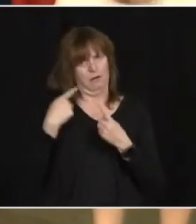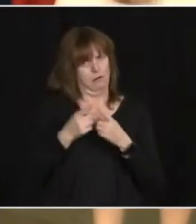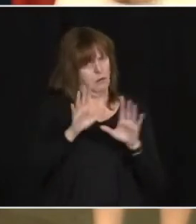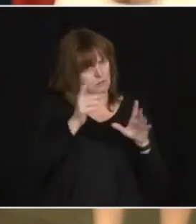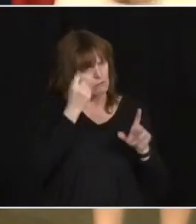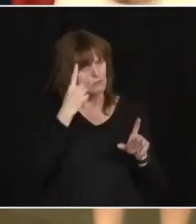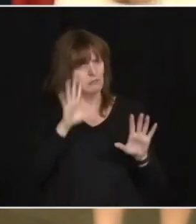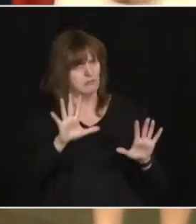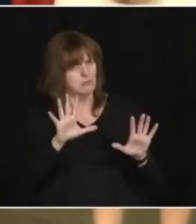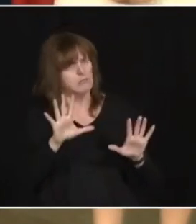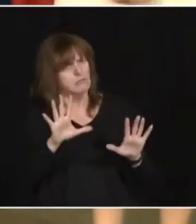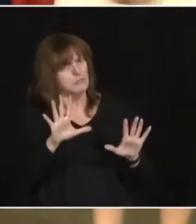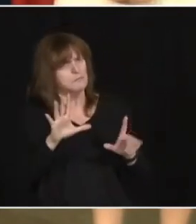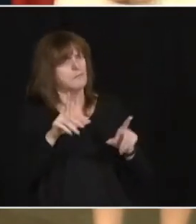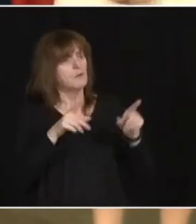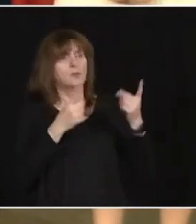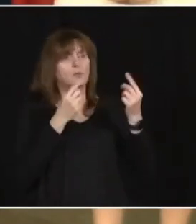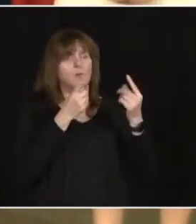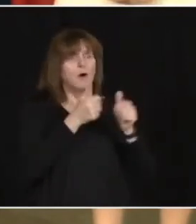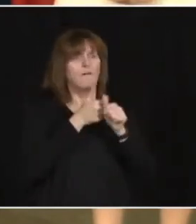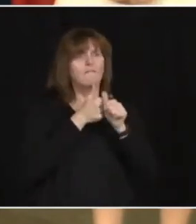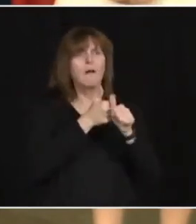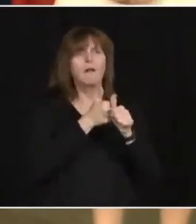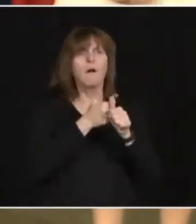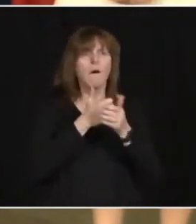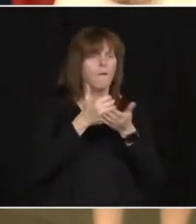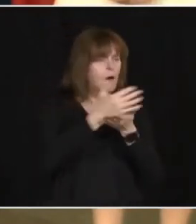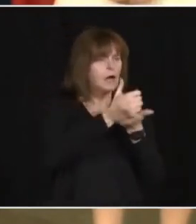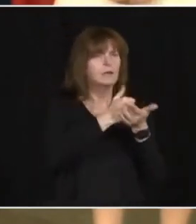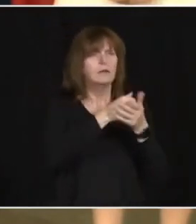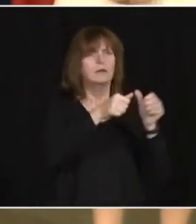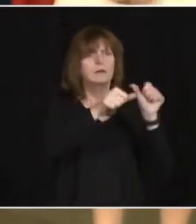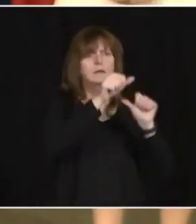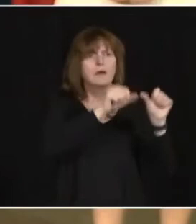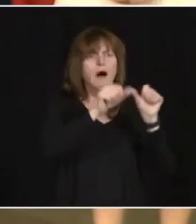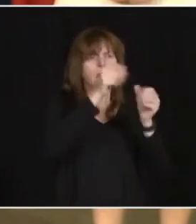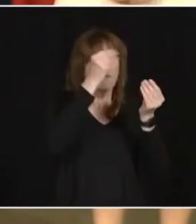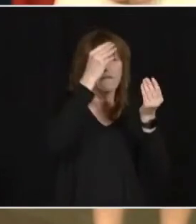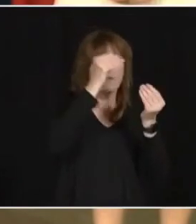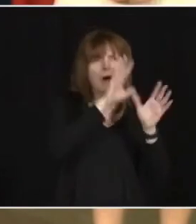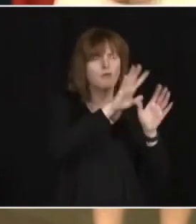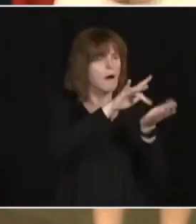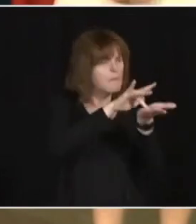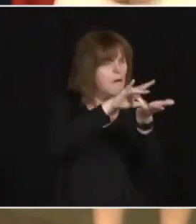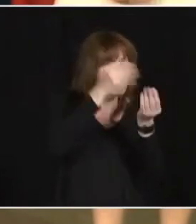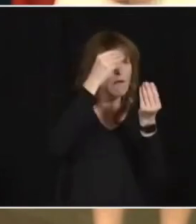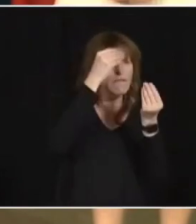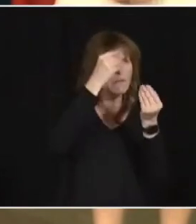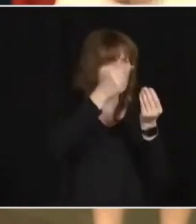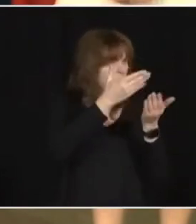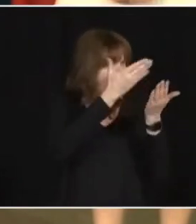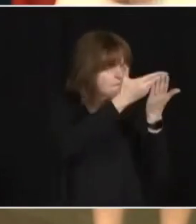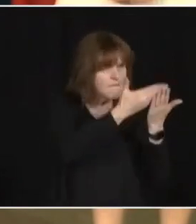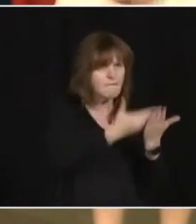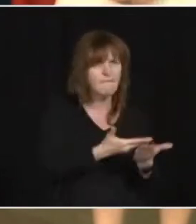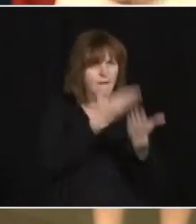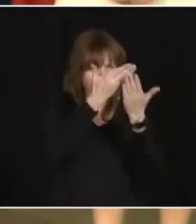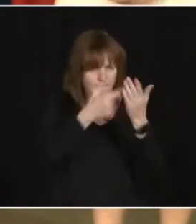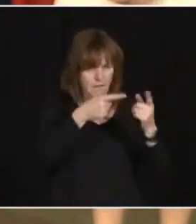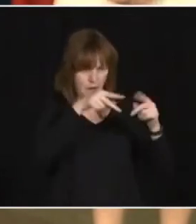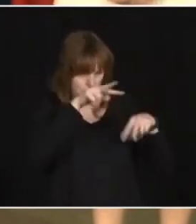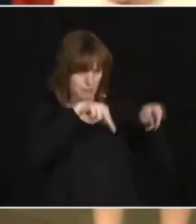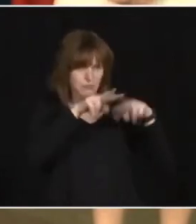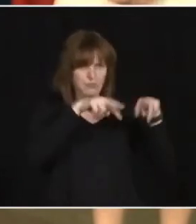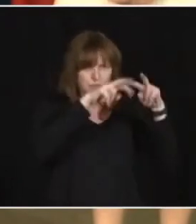scientific information and medical information and the evidence, and they will make recommendations to the ministry.